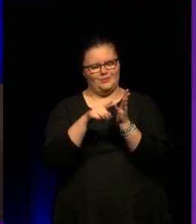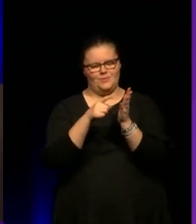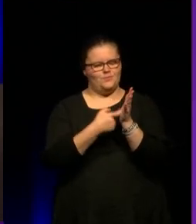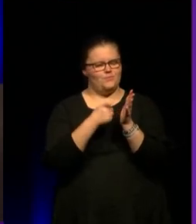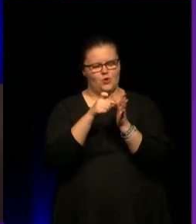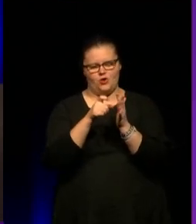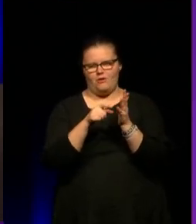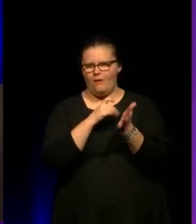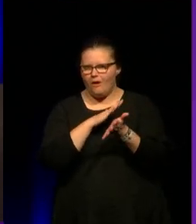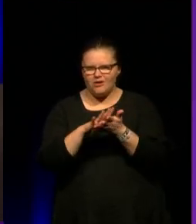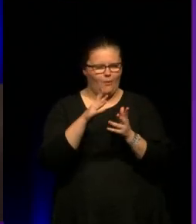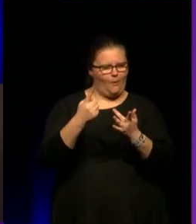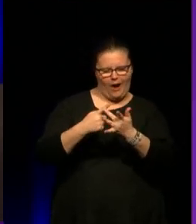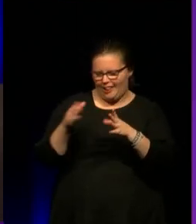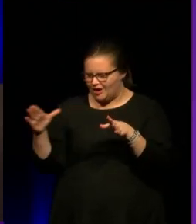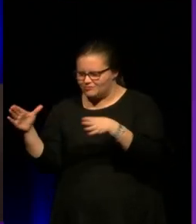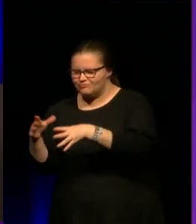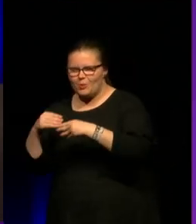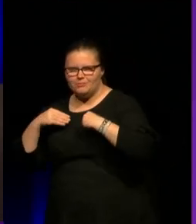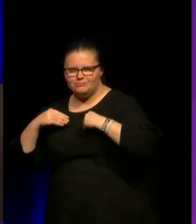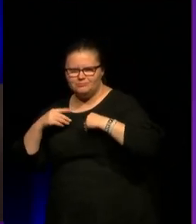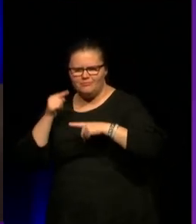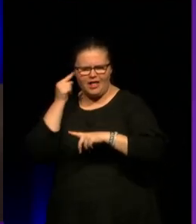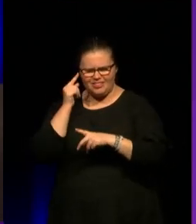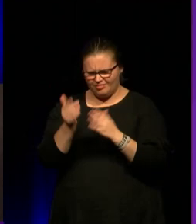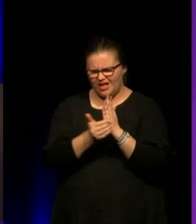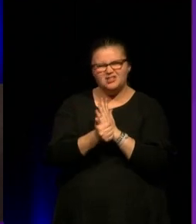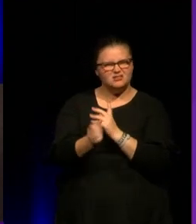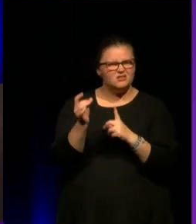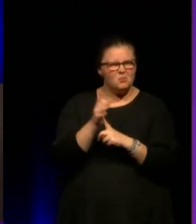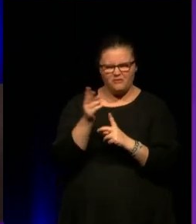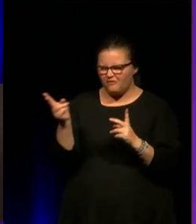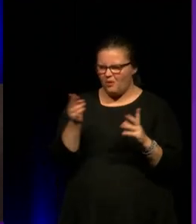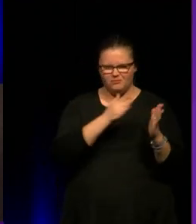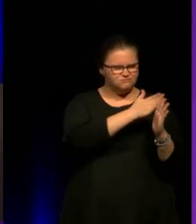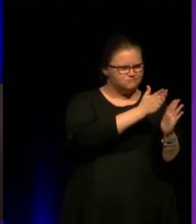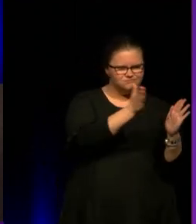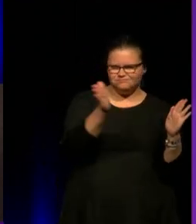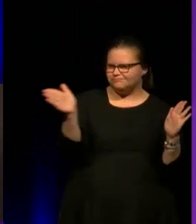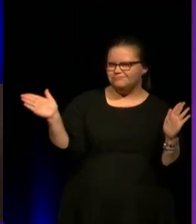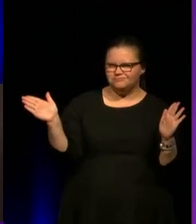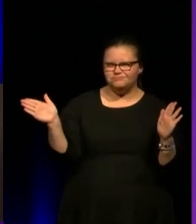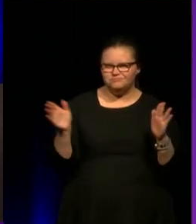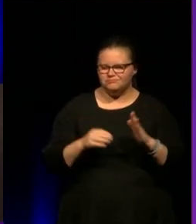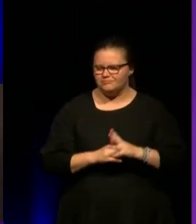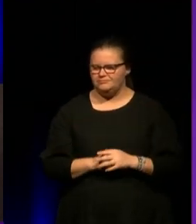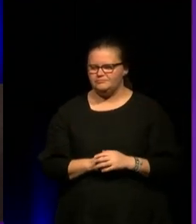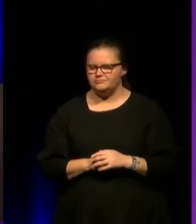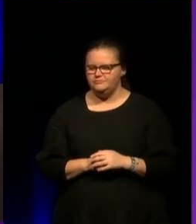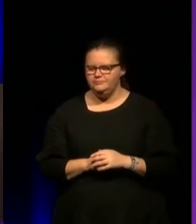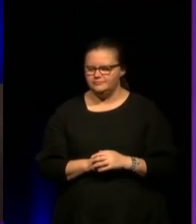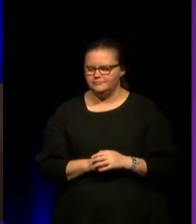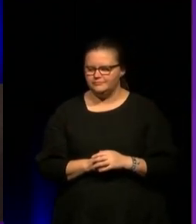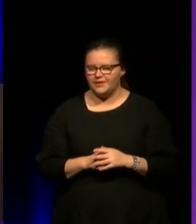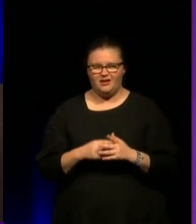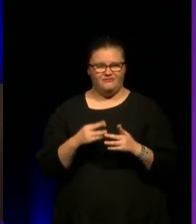of persistence and determination, I think are kind of at the core of that, as they are in much of the rest of